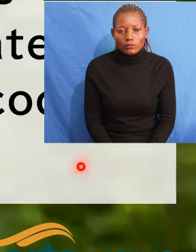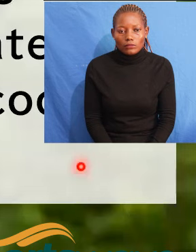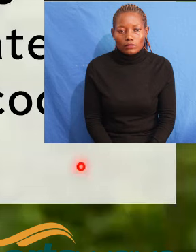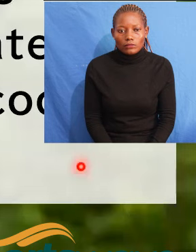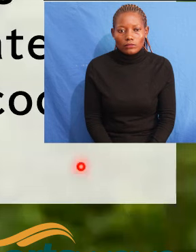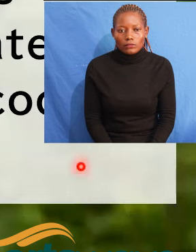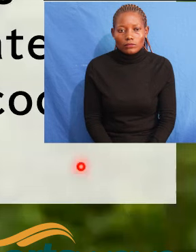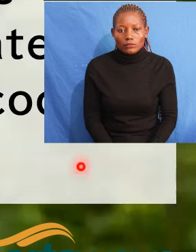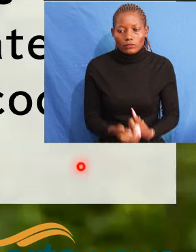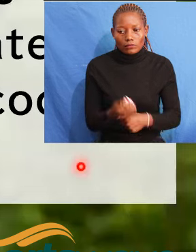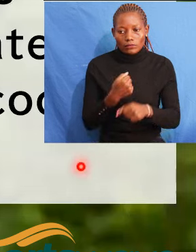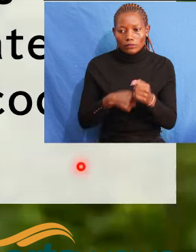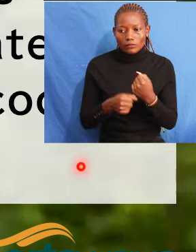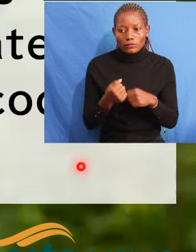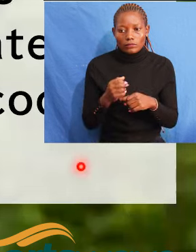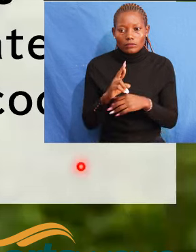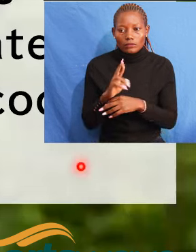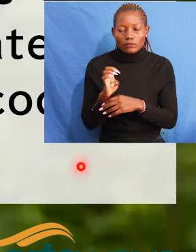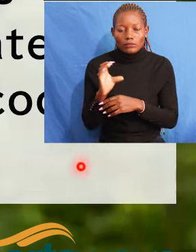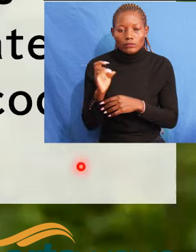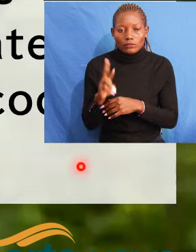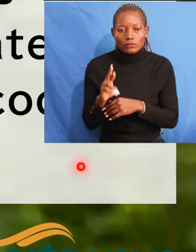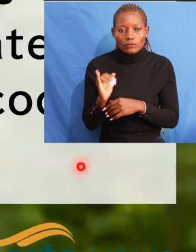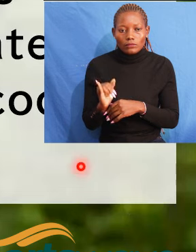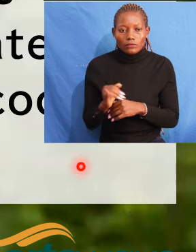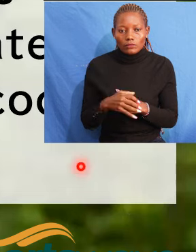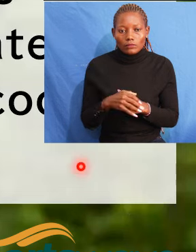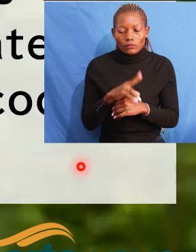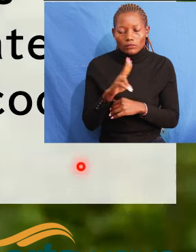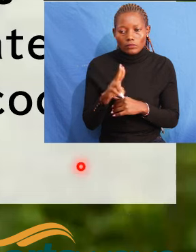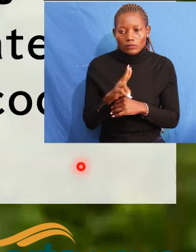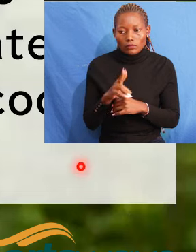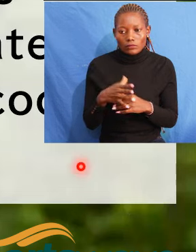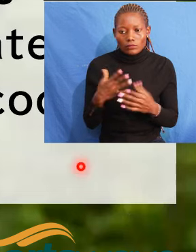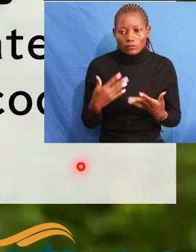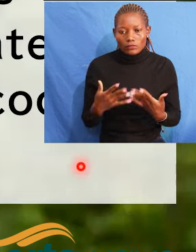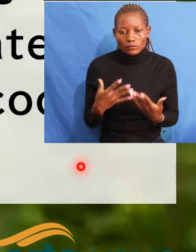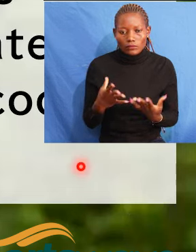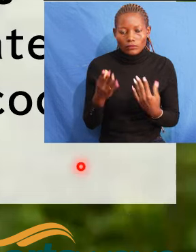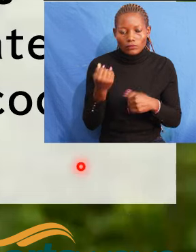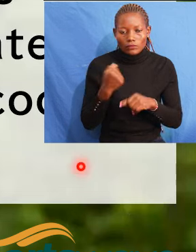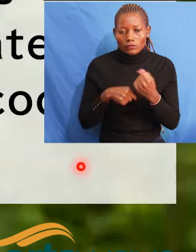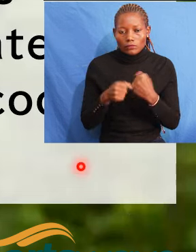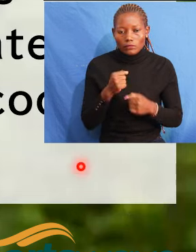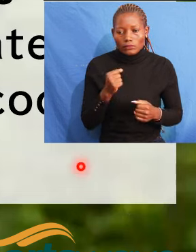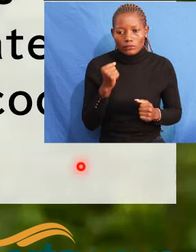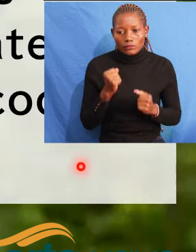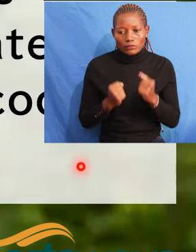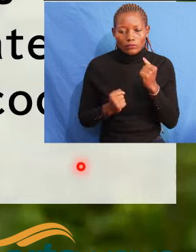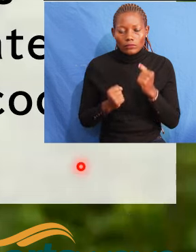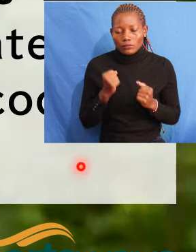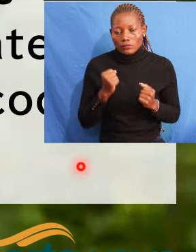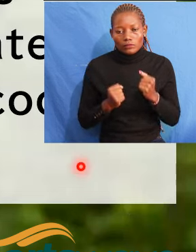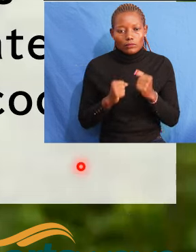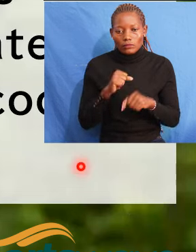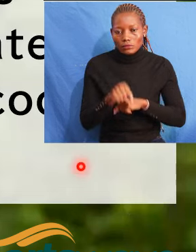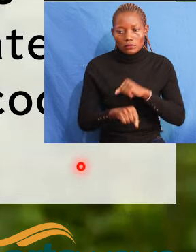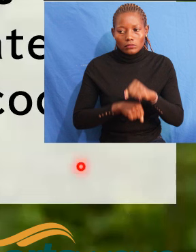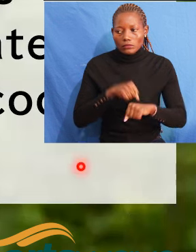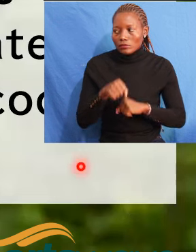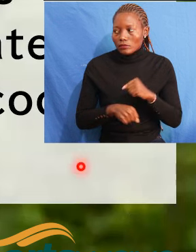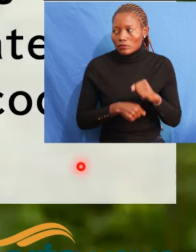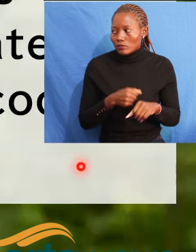Active recovery, you use light exercises such as jogging, cycling, or water exercise,